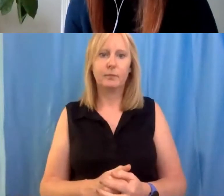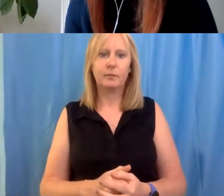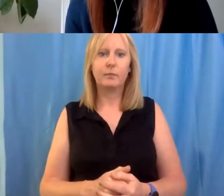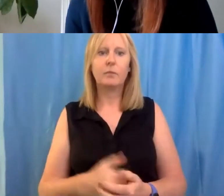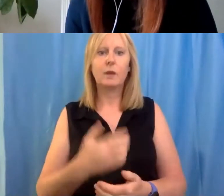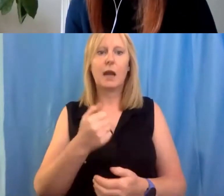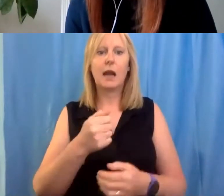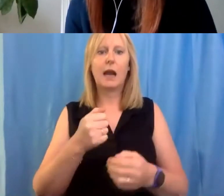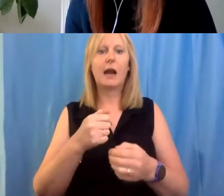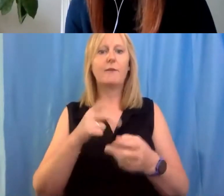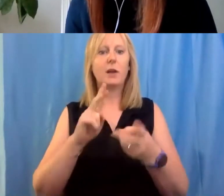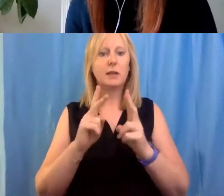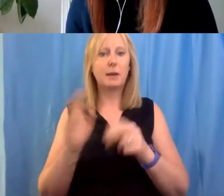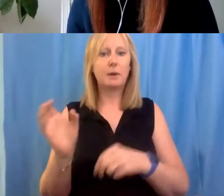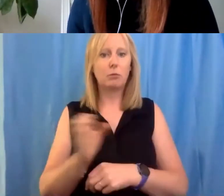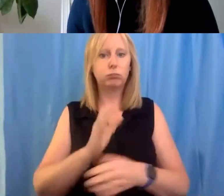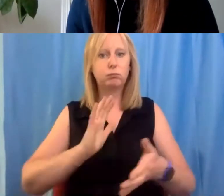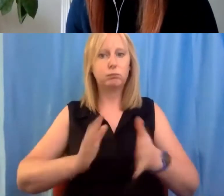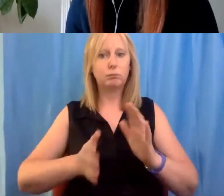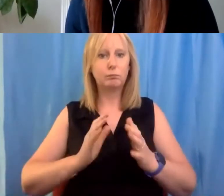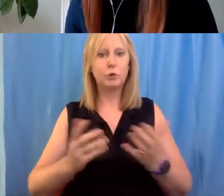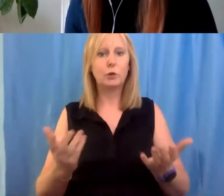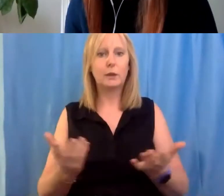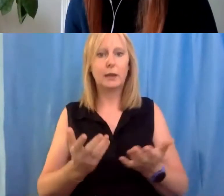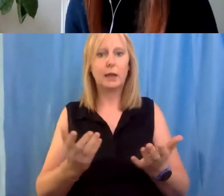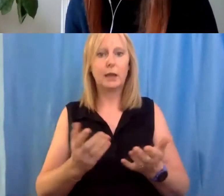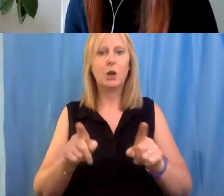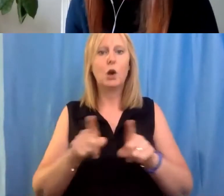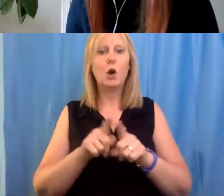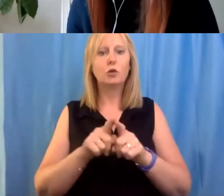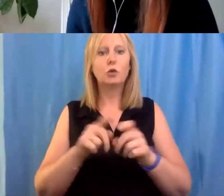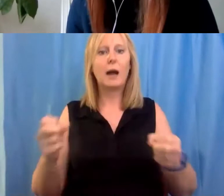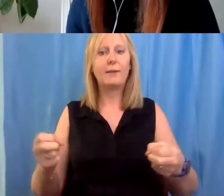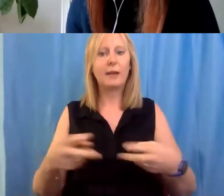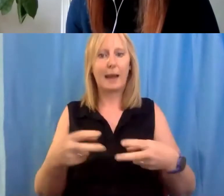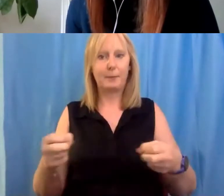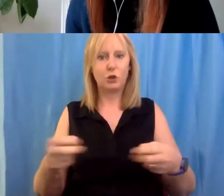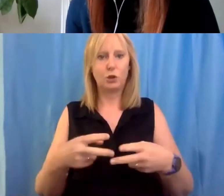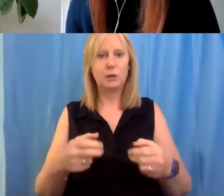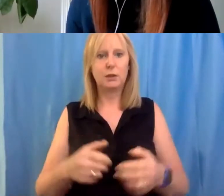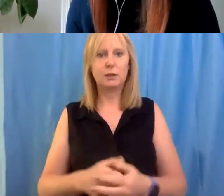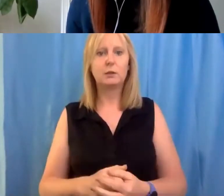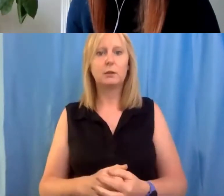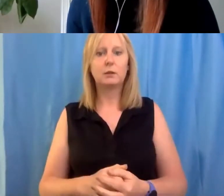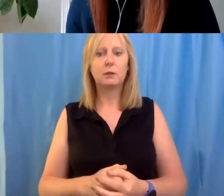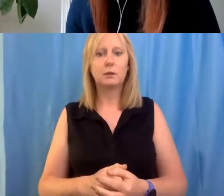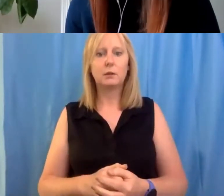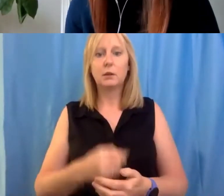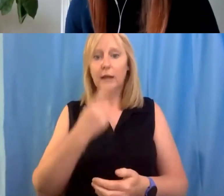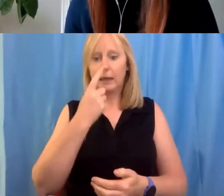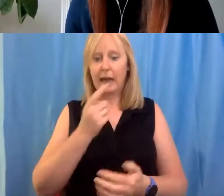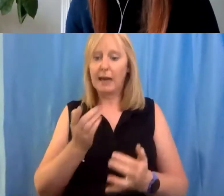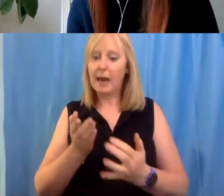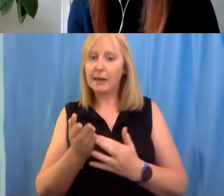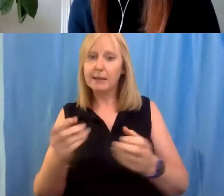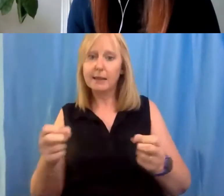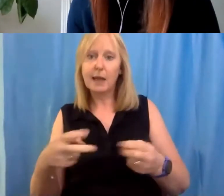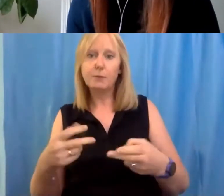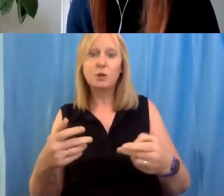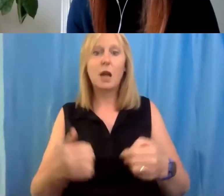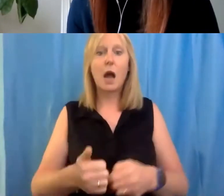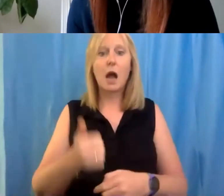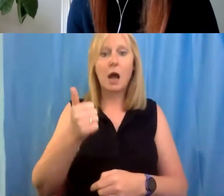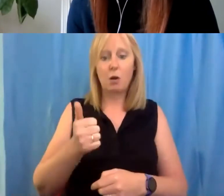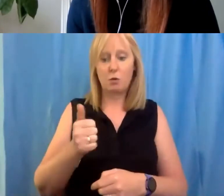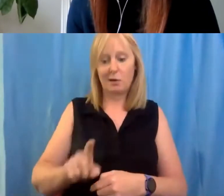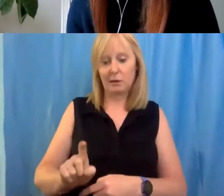BSL interpreters with us today, and we also have closed captions available. Now, these can be accessed via the closed captions button at the